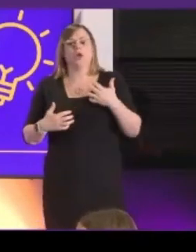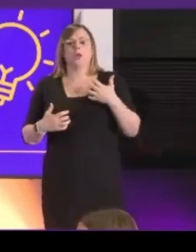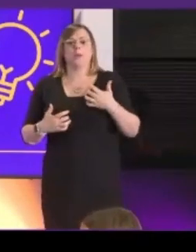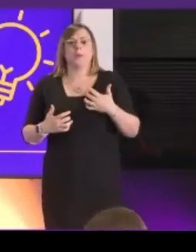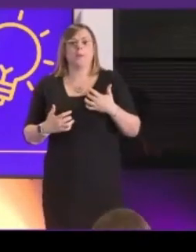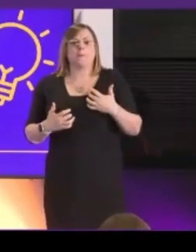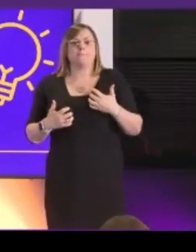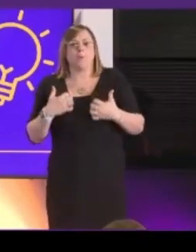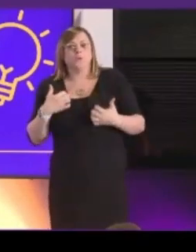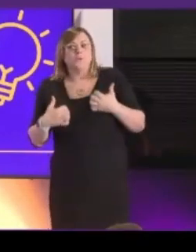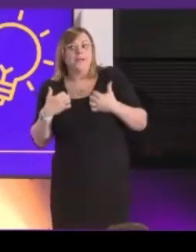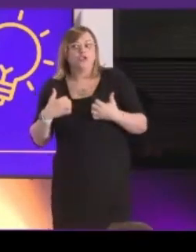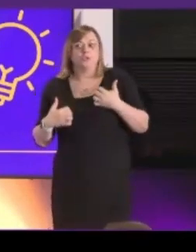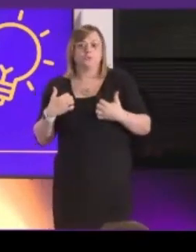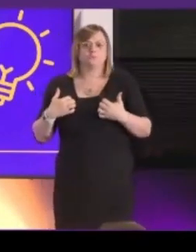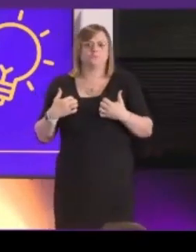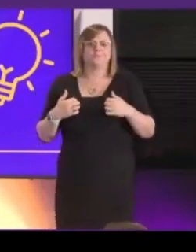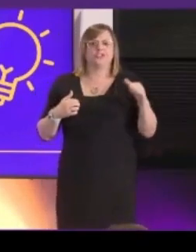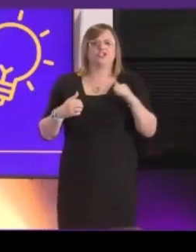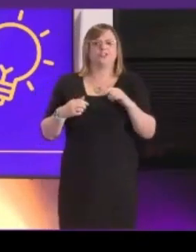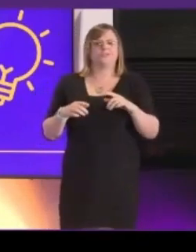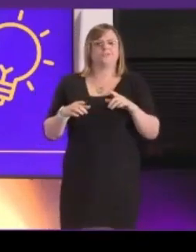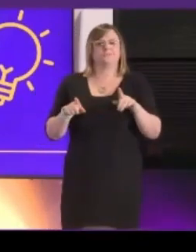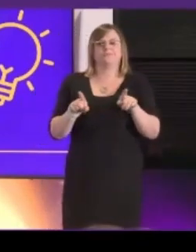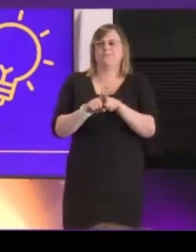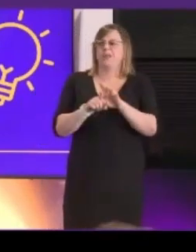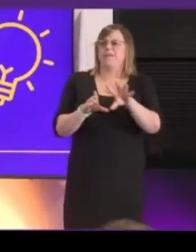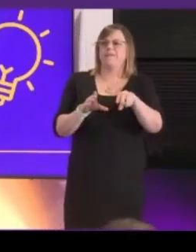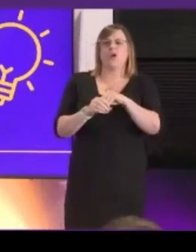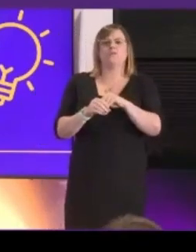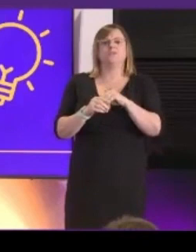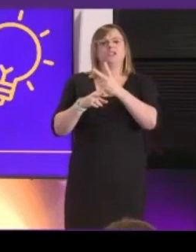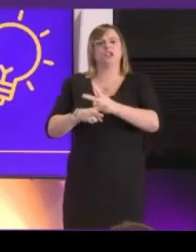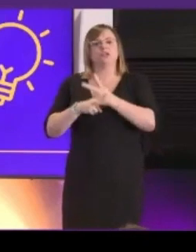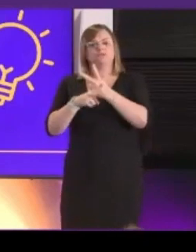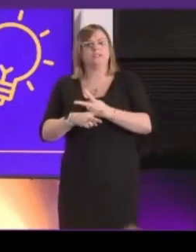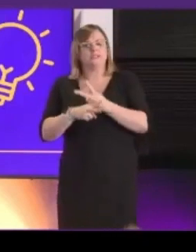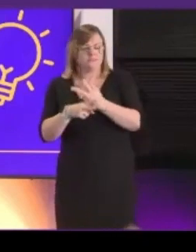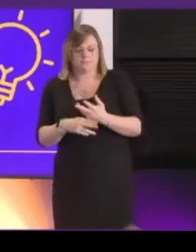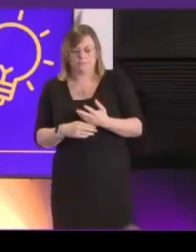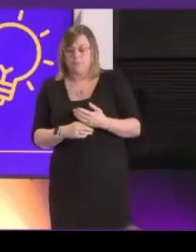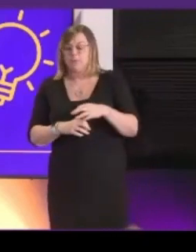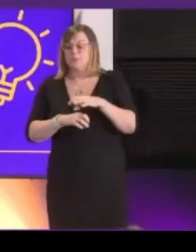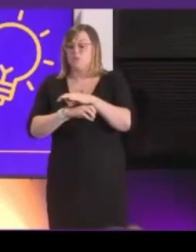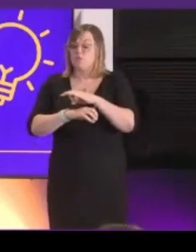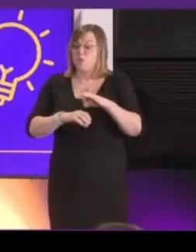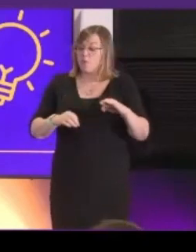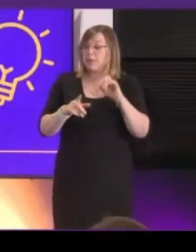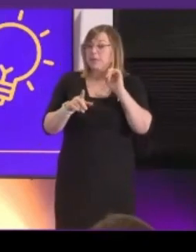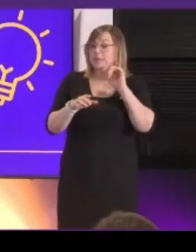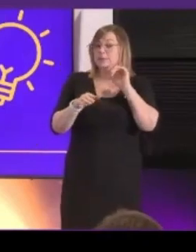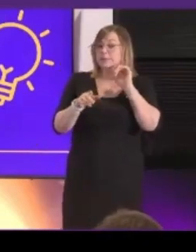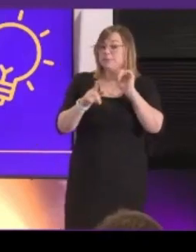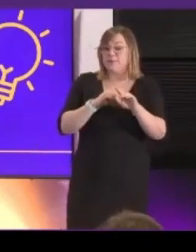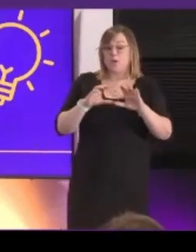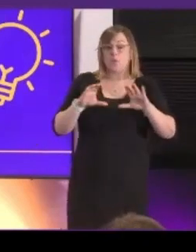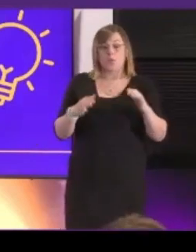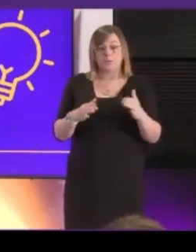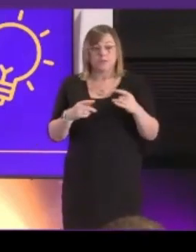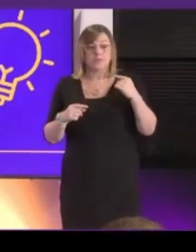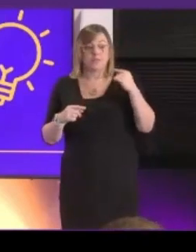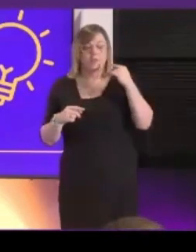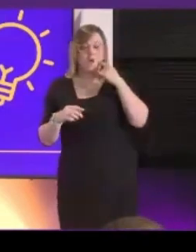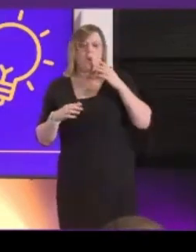it should sit in the same realm as security. So no one in an organisation would decide, let's not bother having any kind